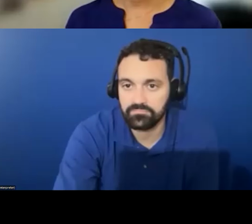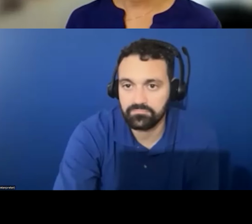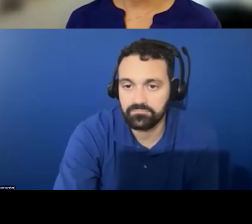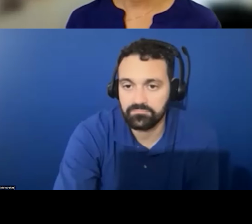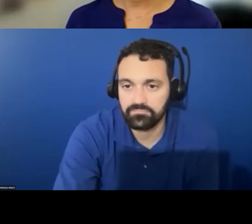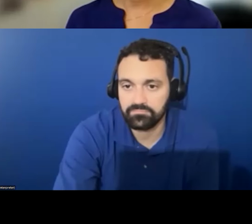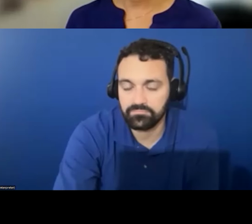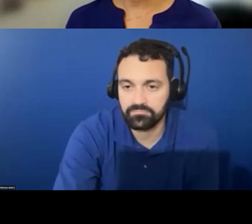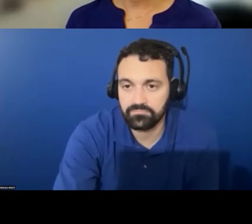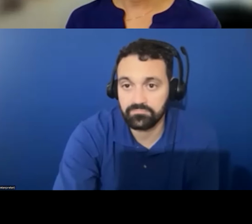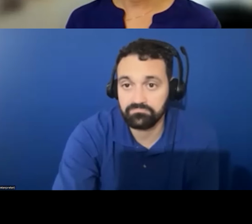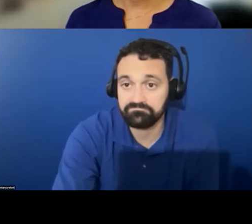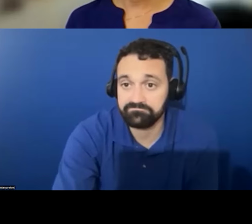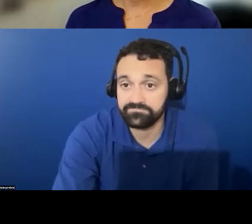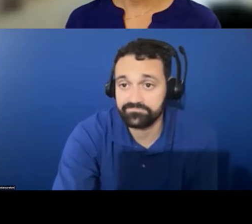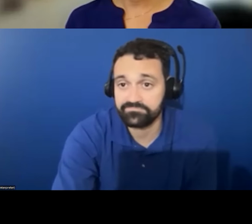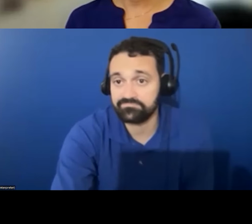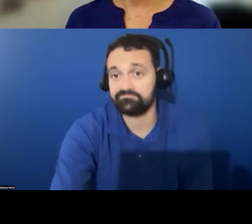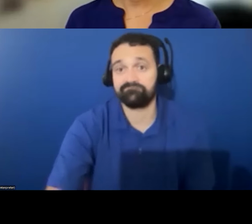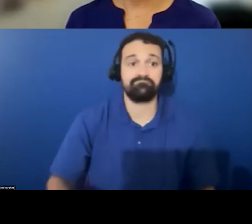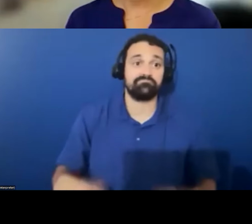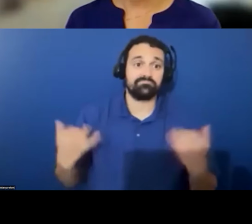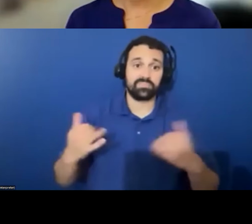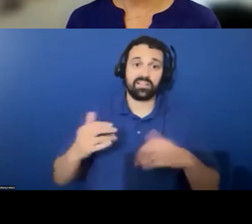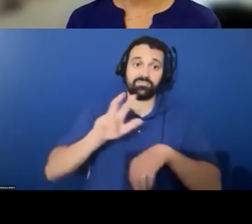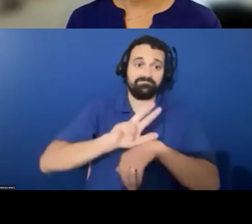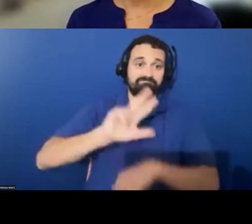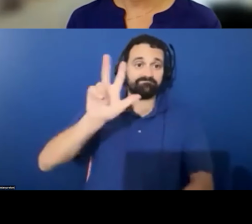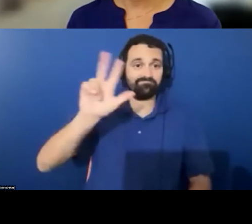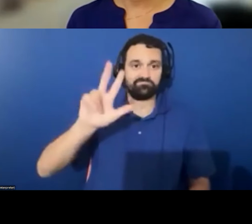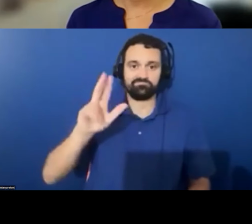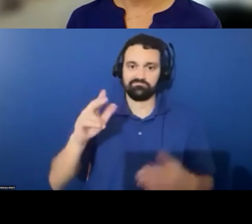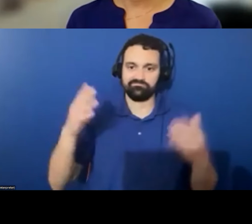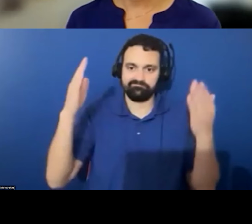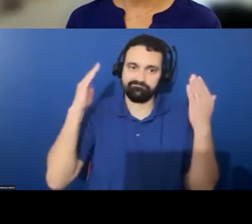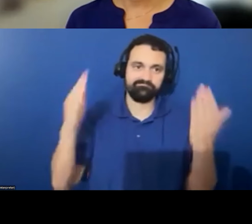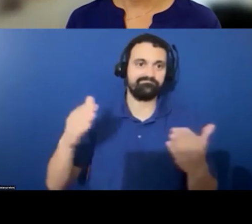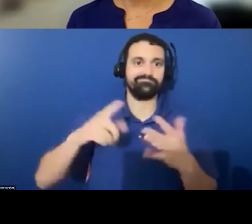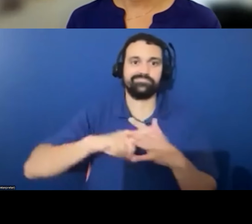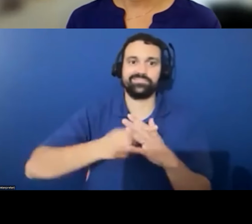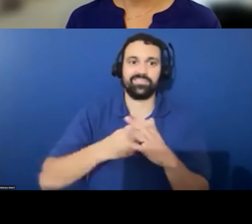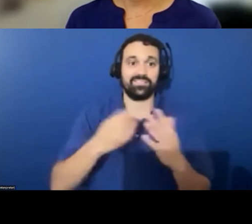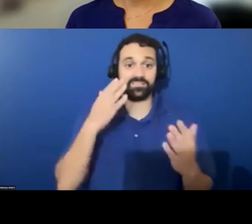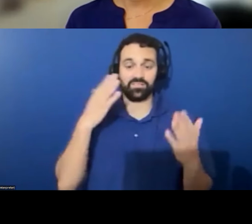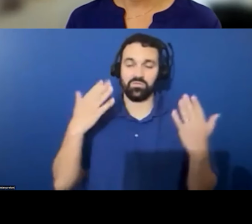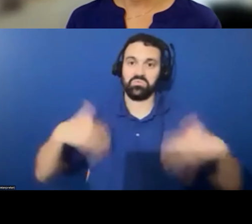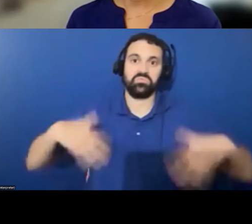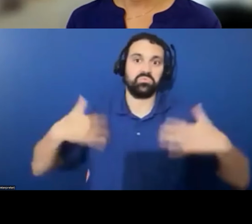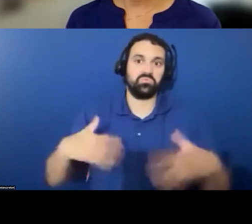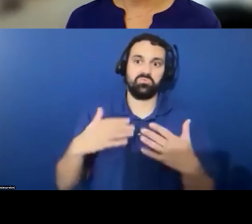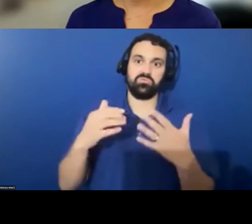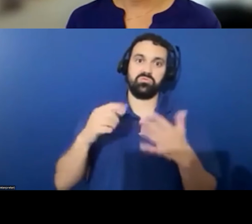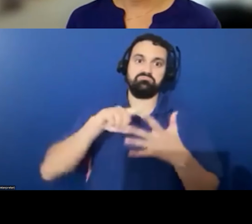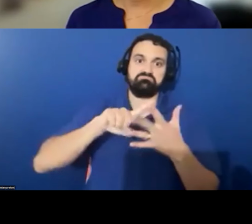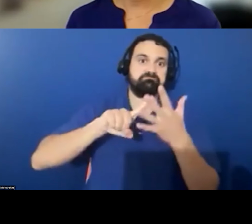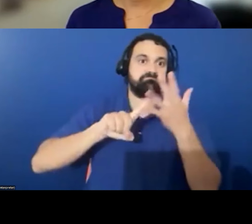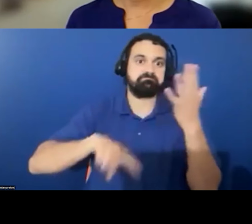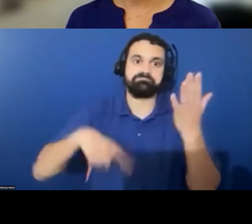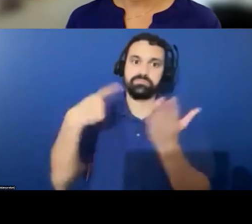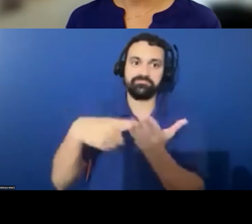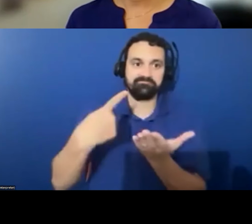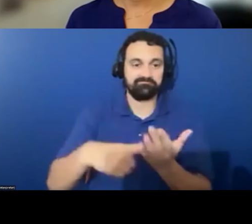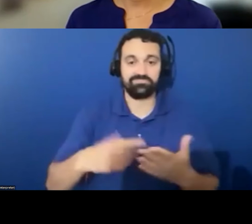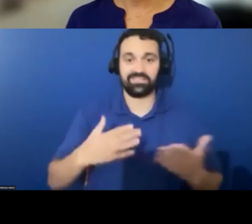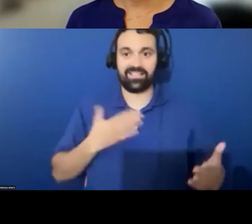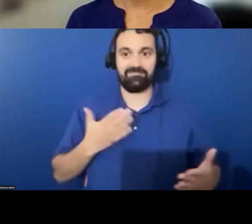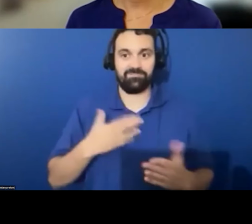Everyone. It is 3 o'clock, so we're going to go ahead and get started. We have a lot to cover today. We're very excited that you're joining